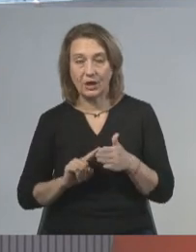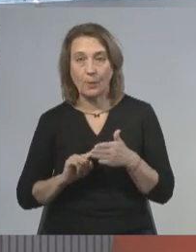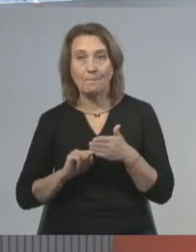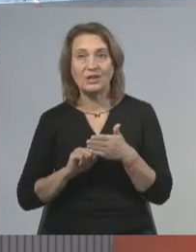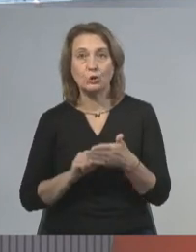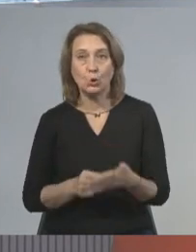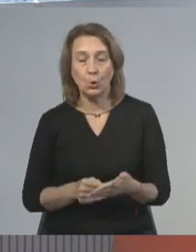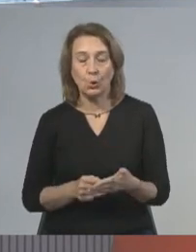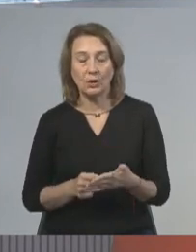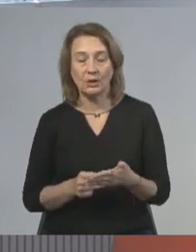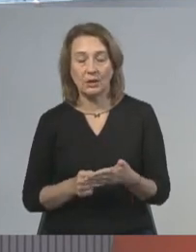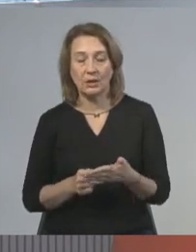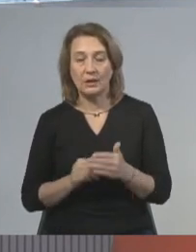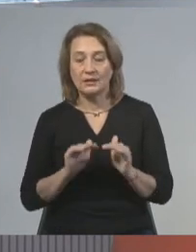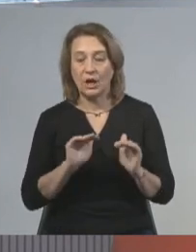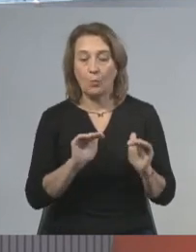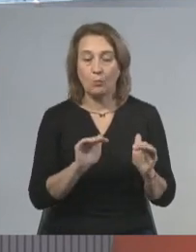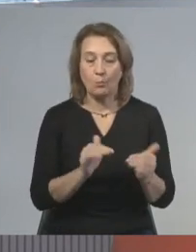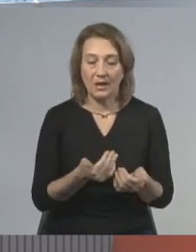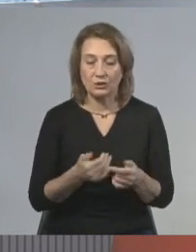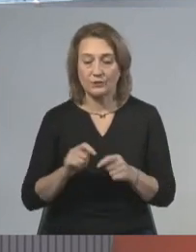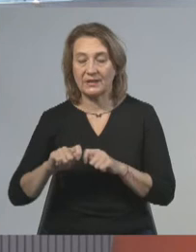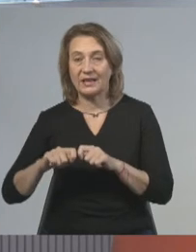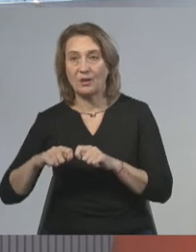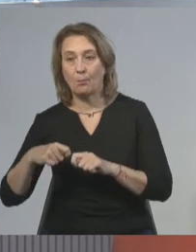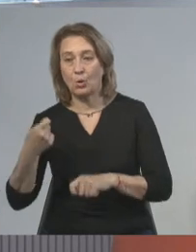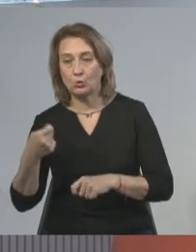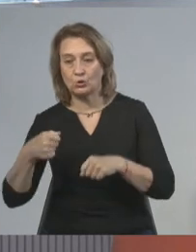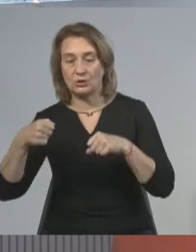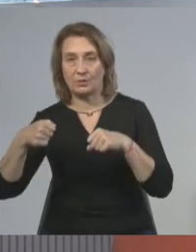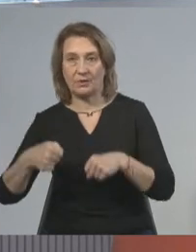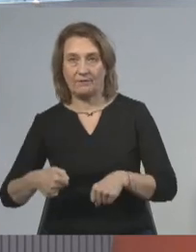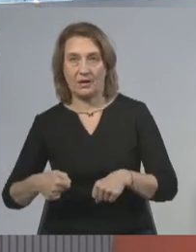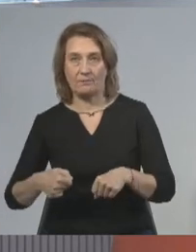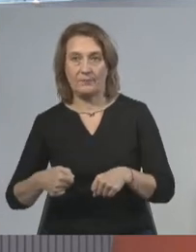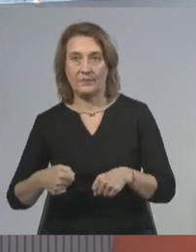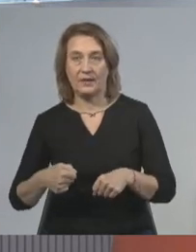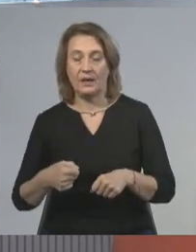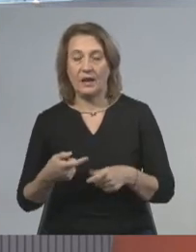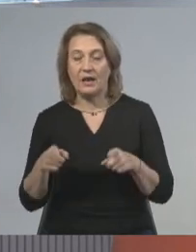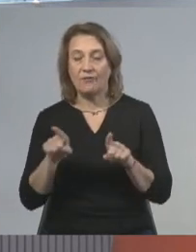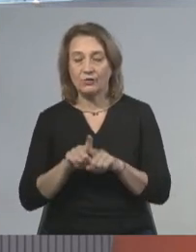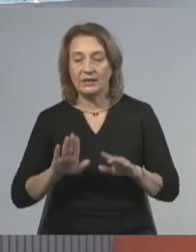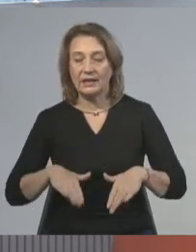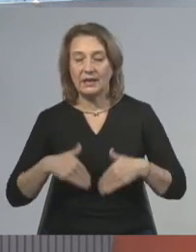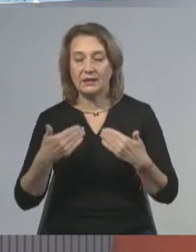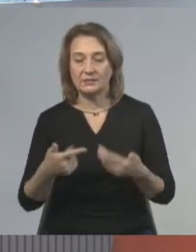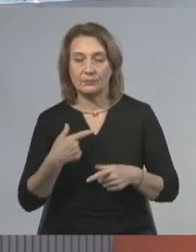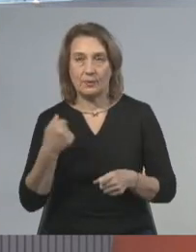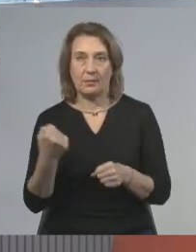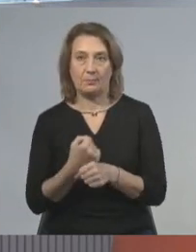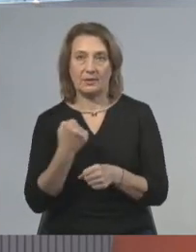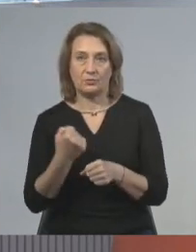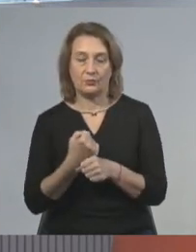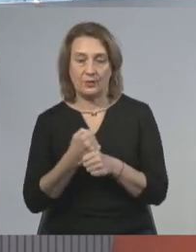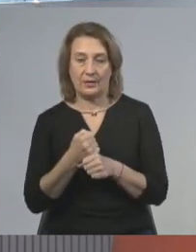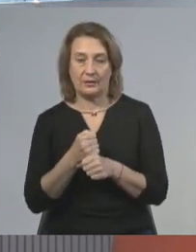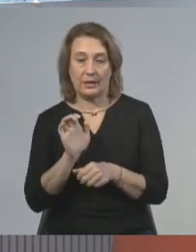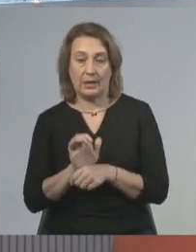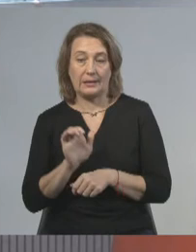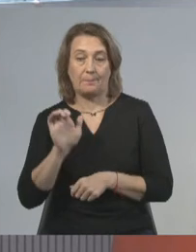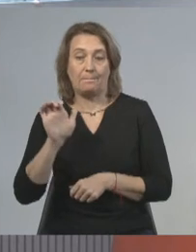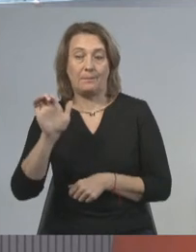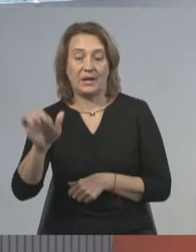from the norms and provisions of the electoral court not to violate the rights of all the subjects of the